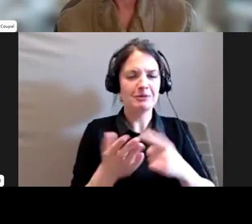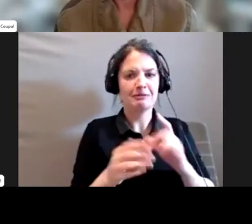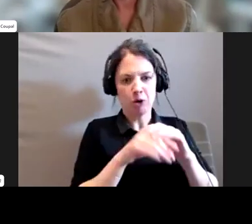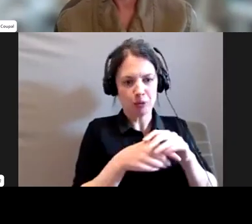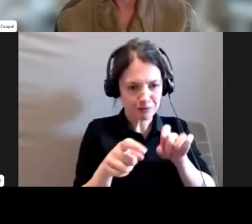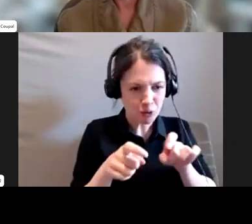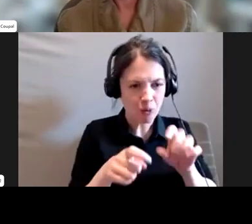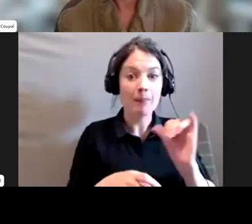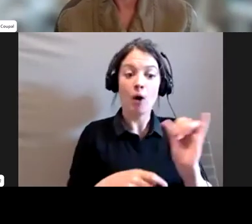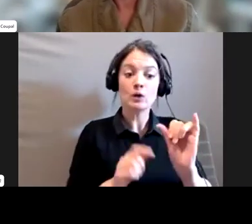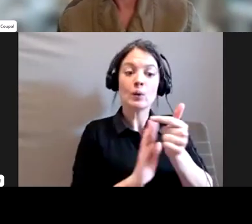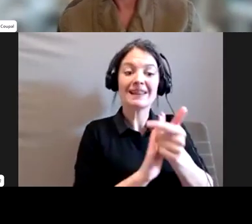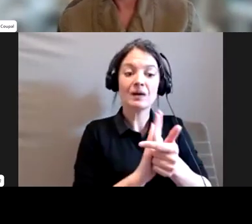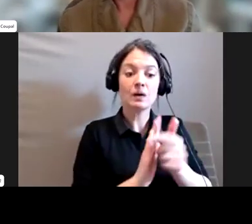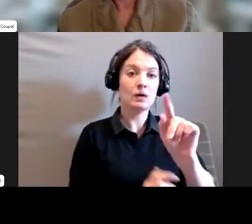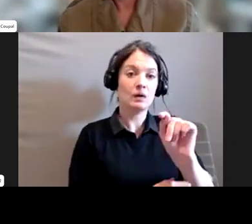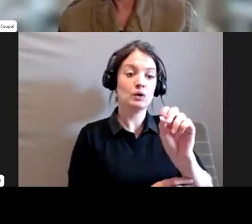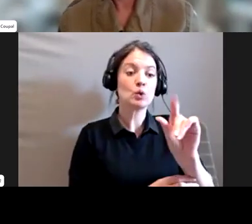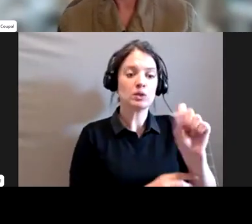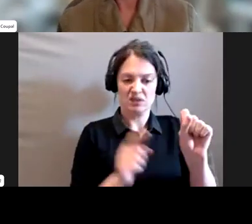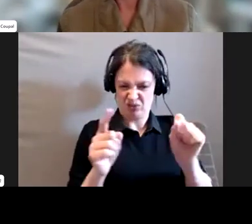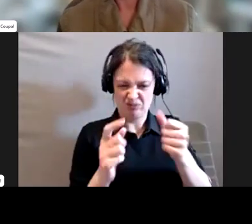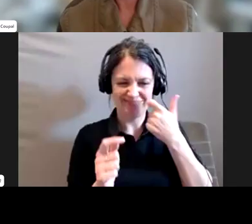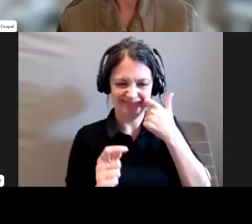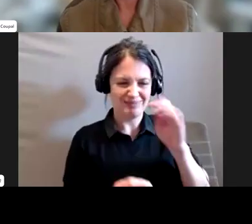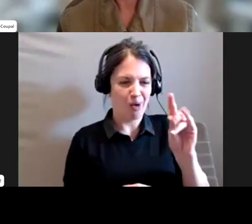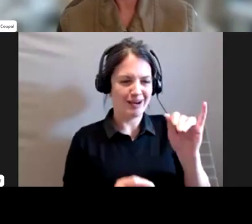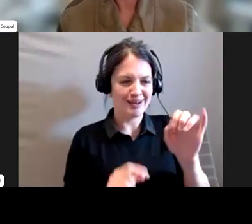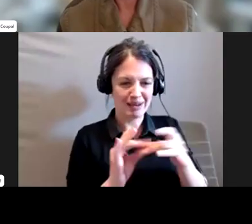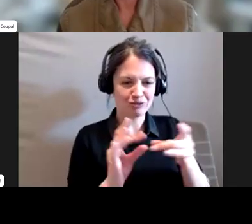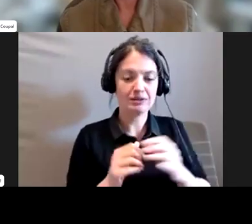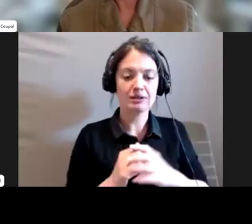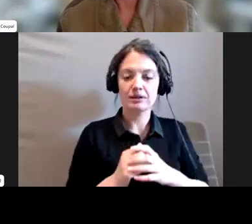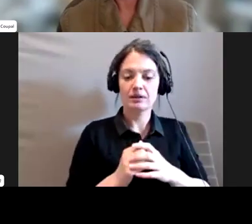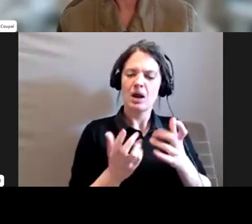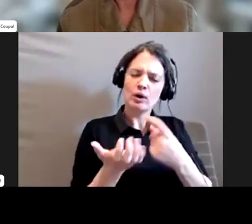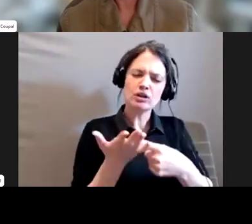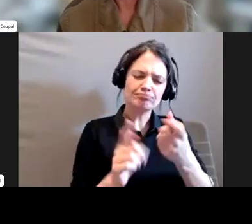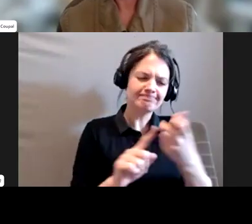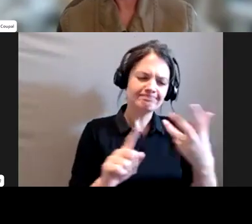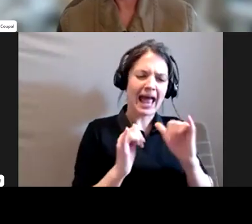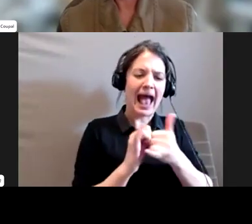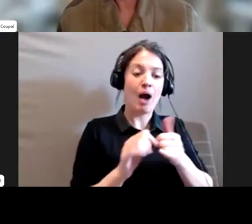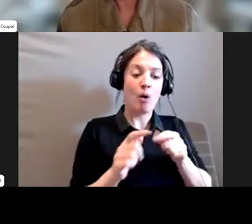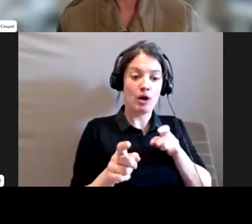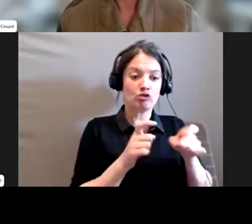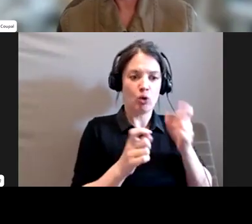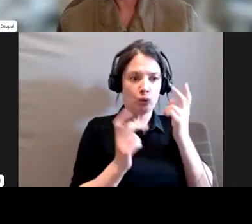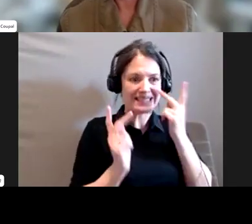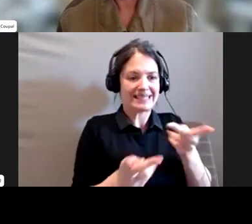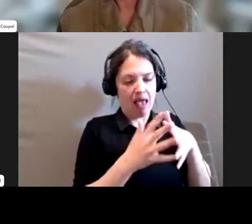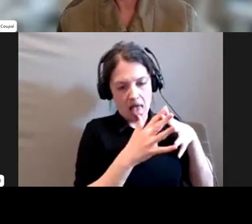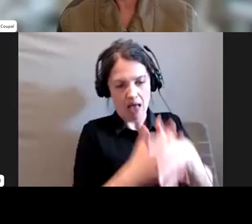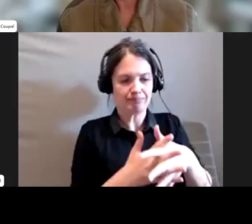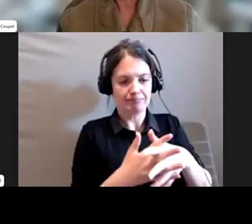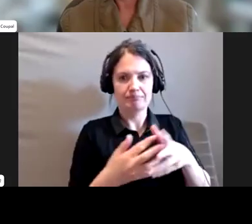that you were mentioning. And let's talk about that and how control can be embedded through them, right? Because we think of coercive